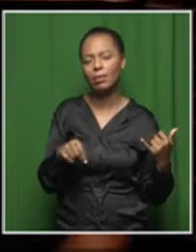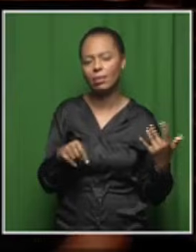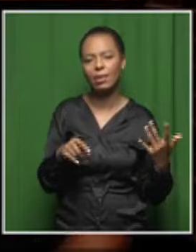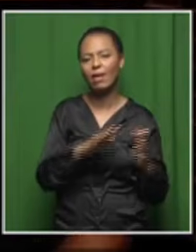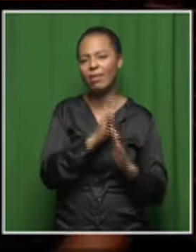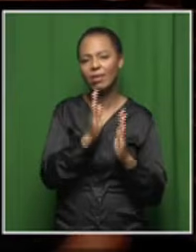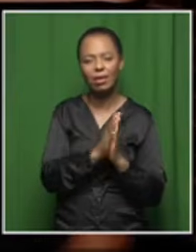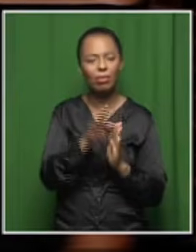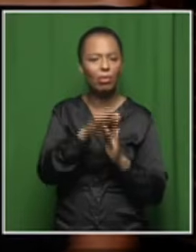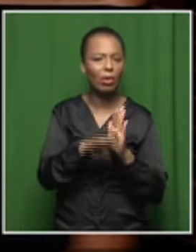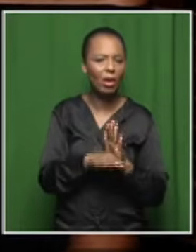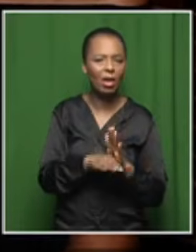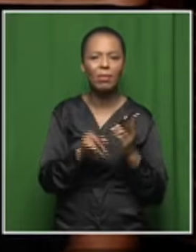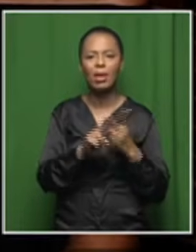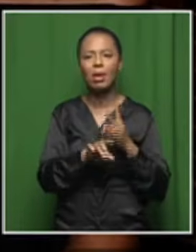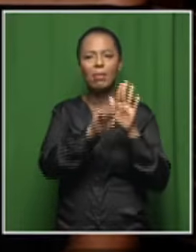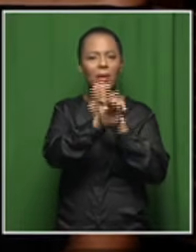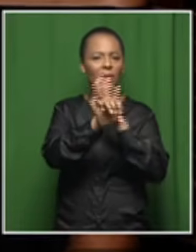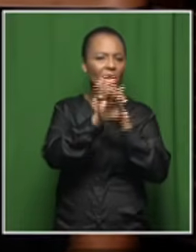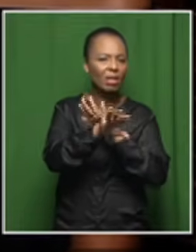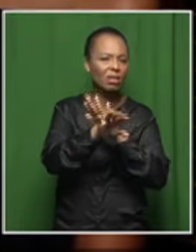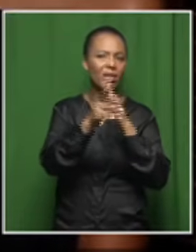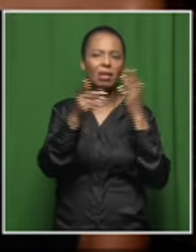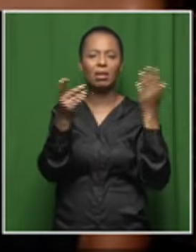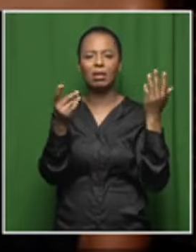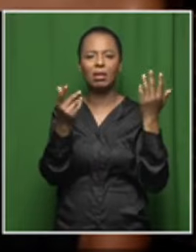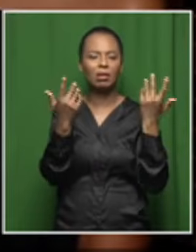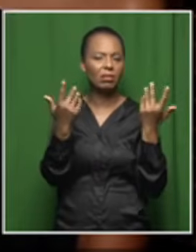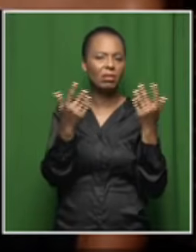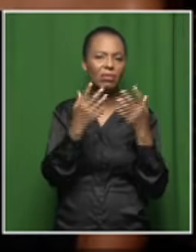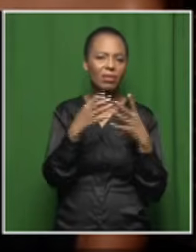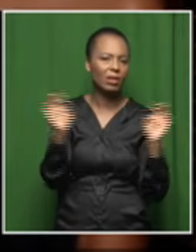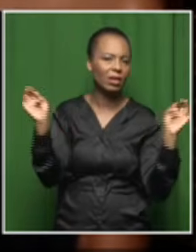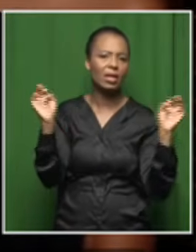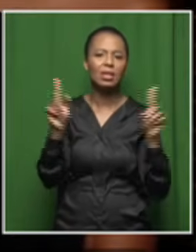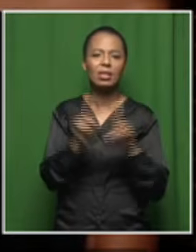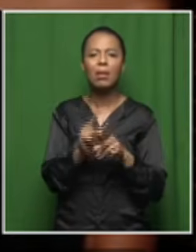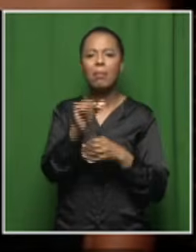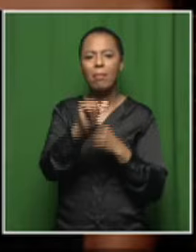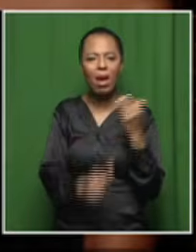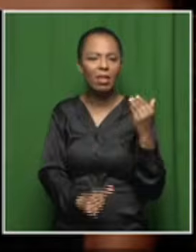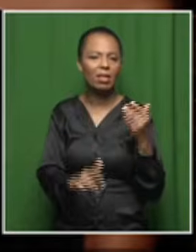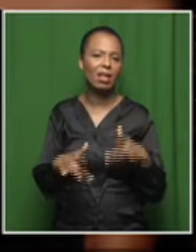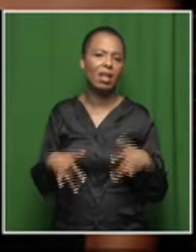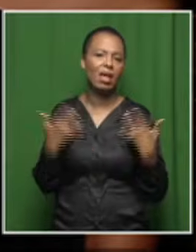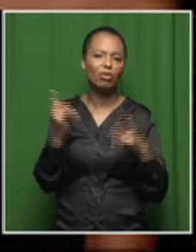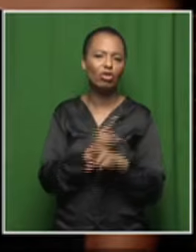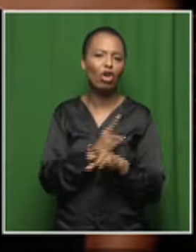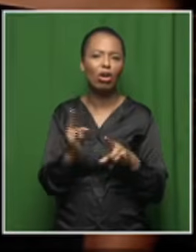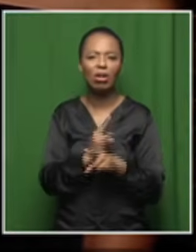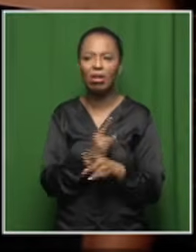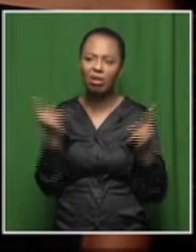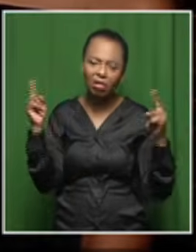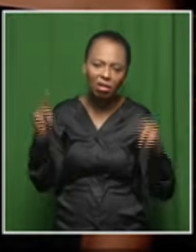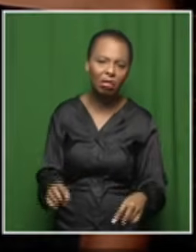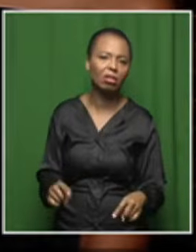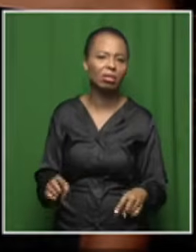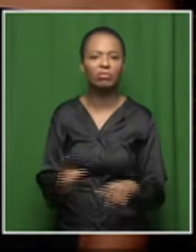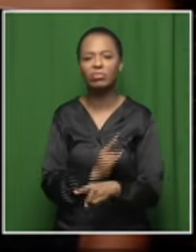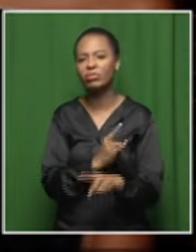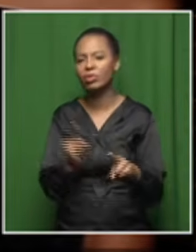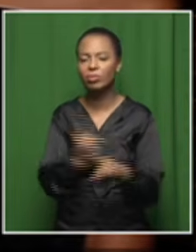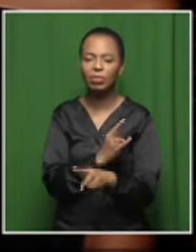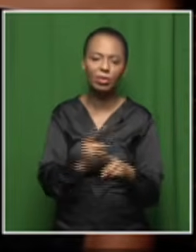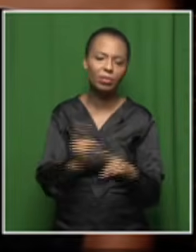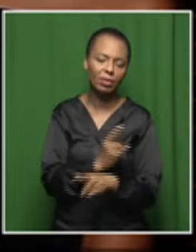our publications. We also host monthly live talks. One of our artists will be visiting with us this week